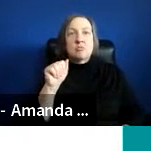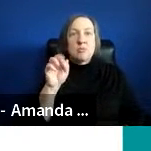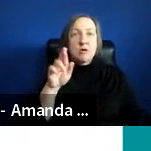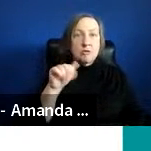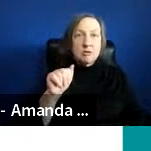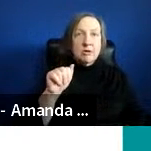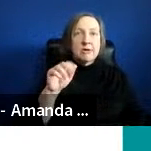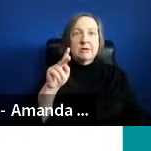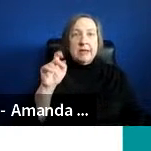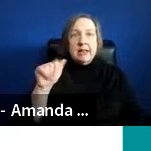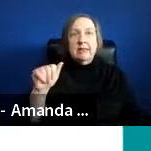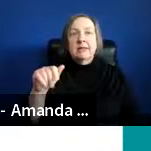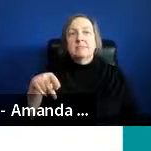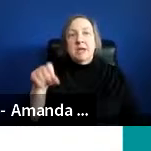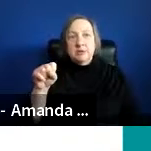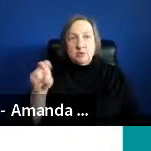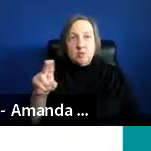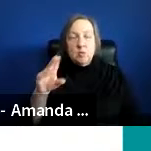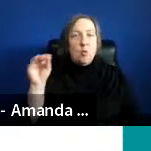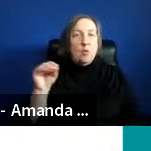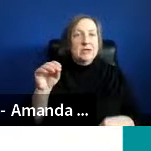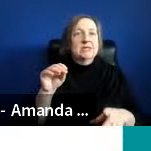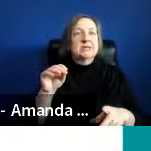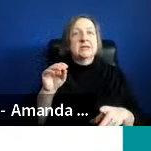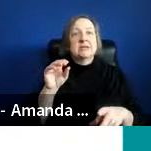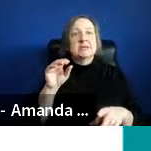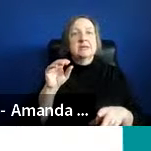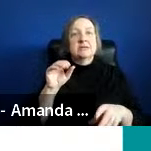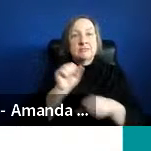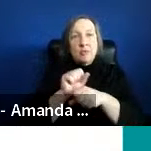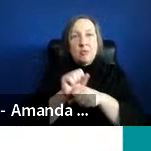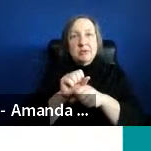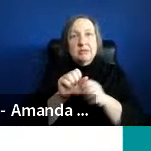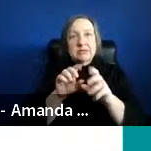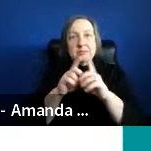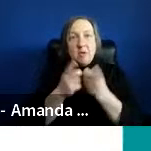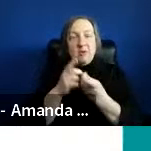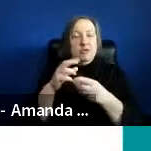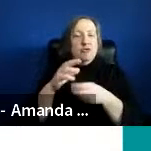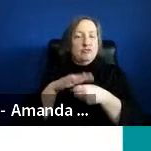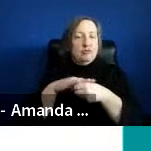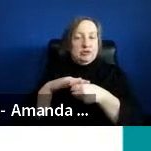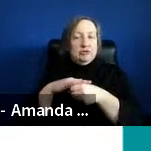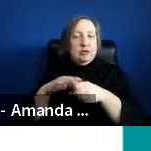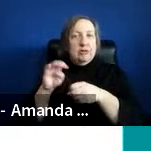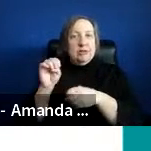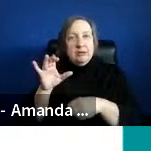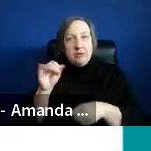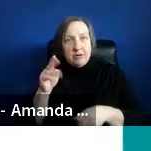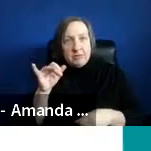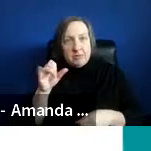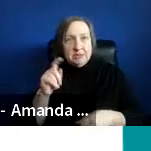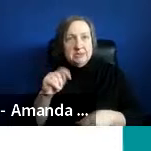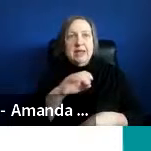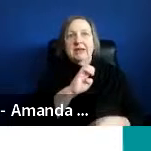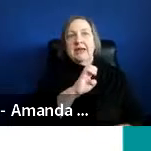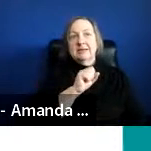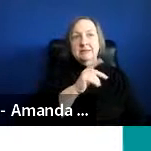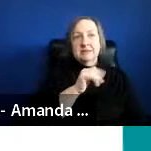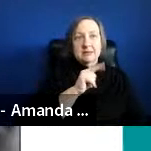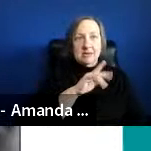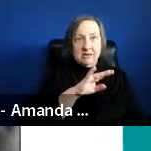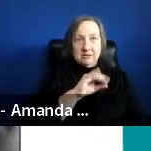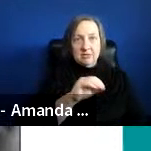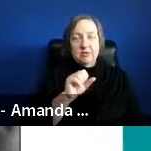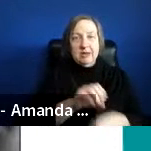University, Oregon Employment Department, regional economists, as well as Estelano advisors. Next slide.